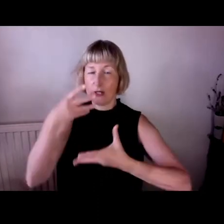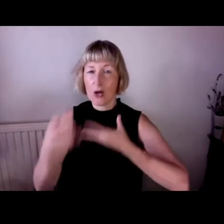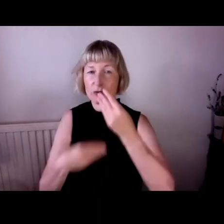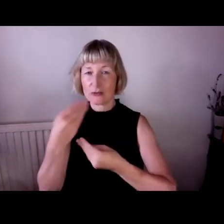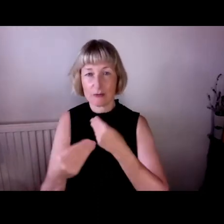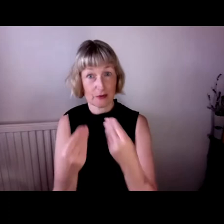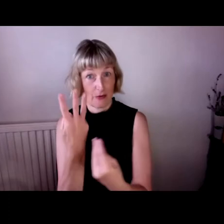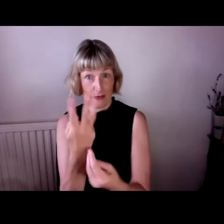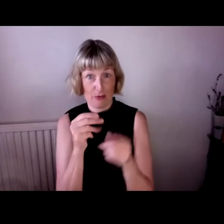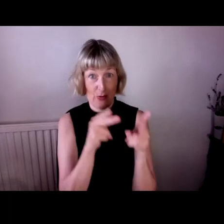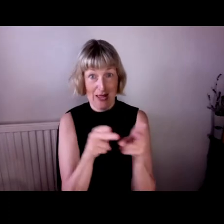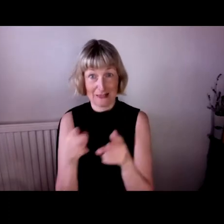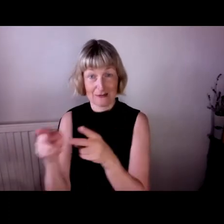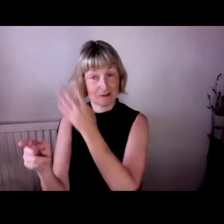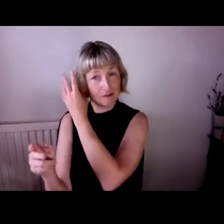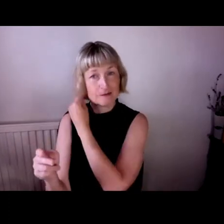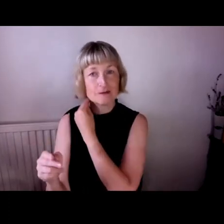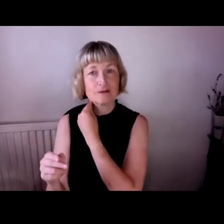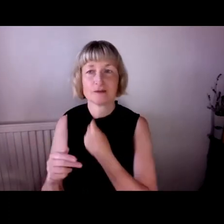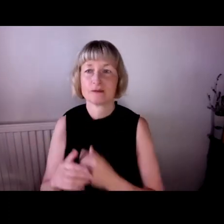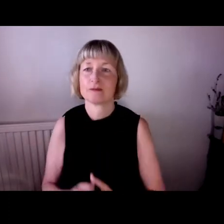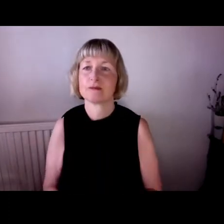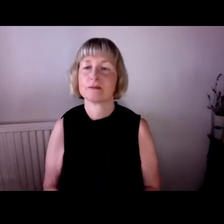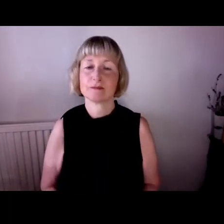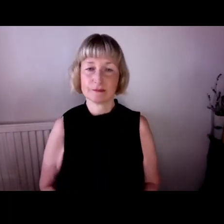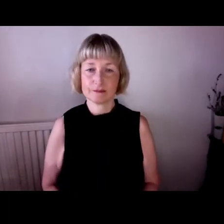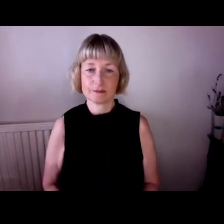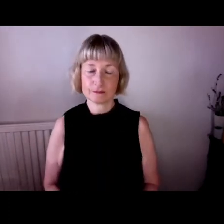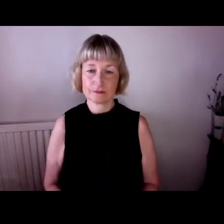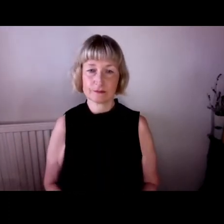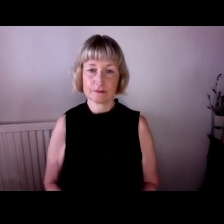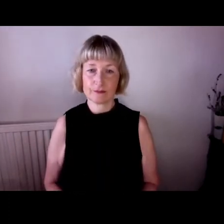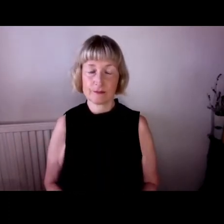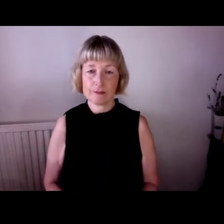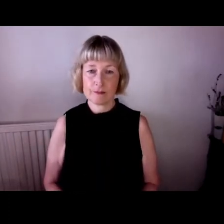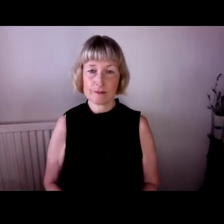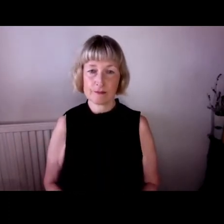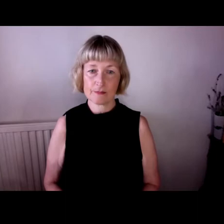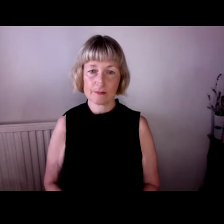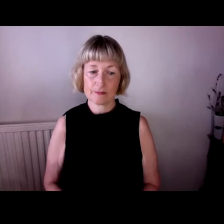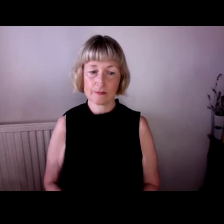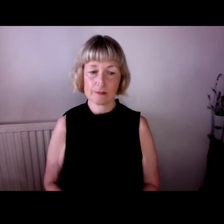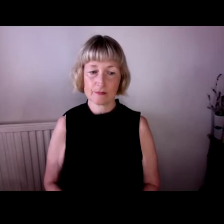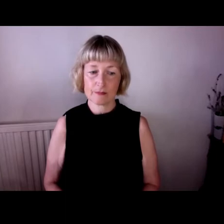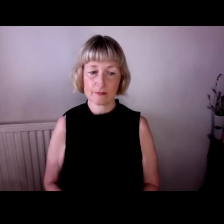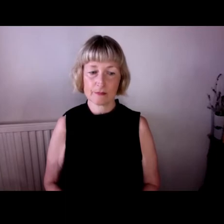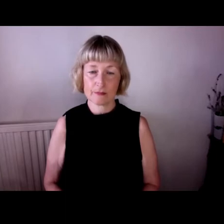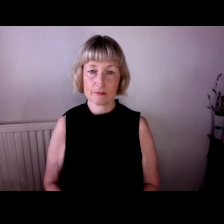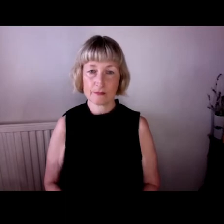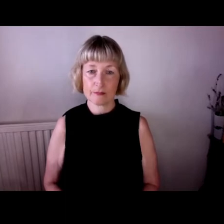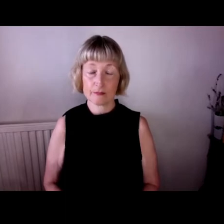particular elements. This is something that I've really taken from